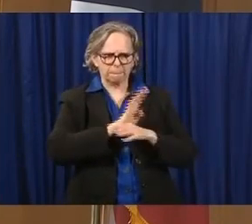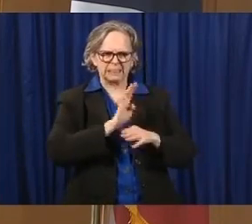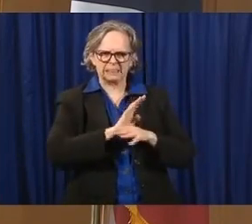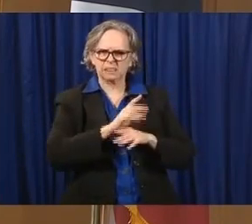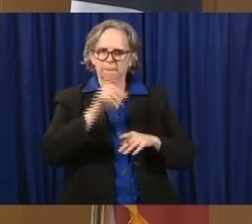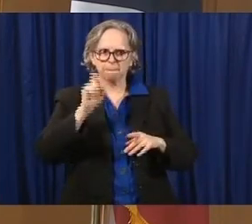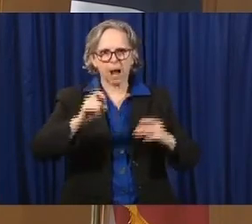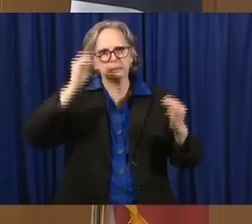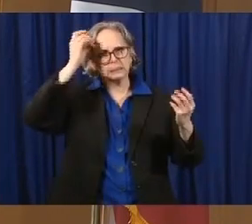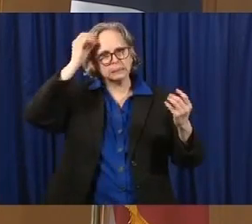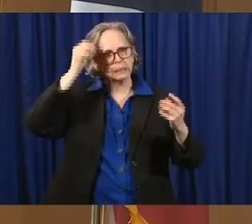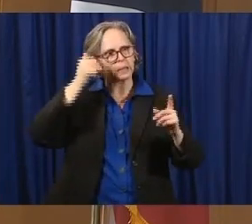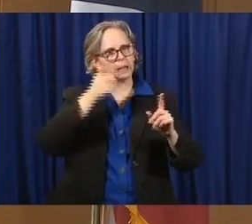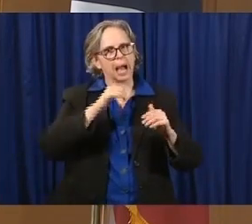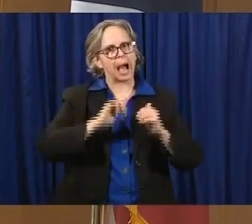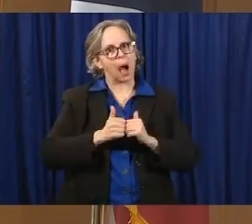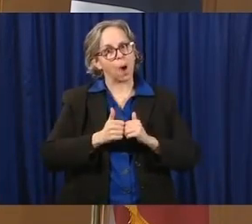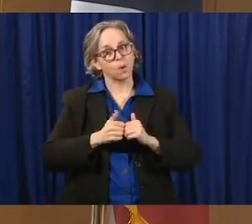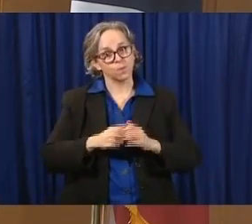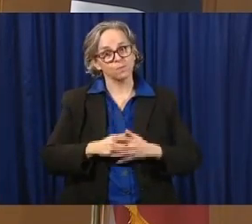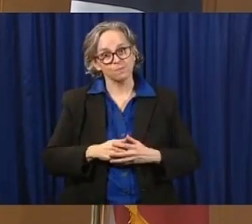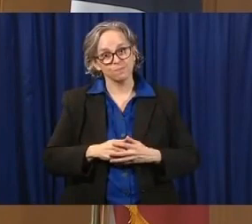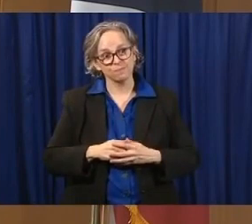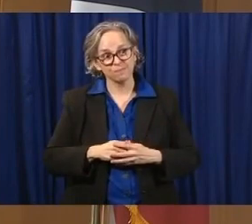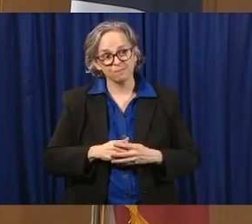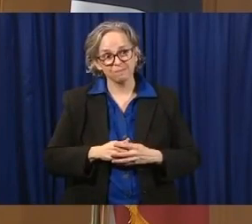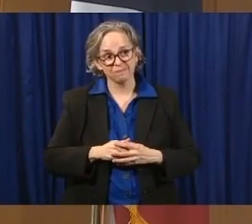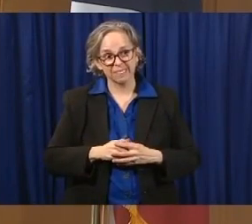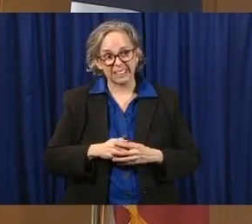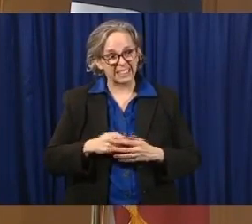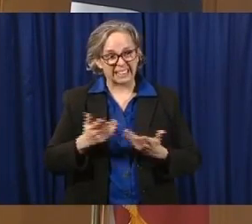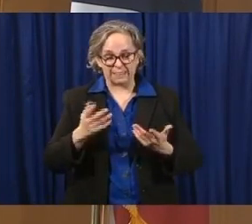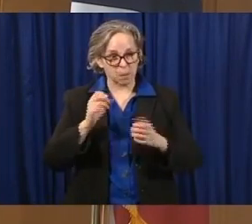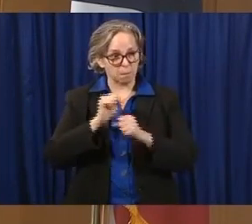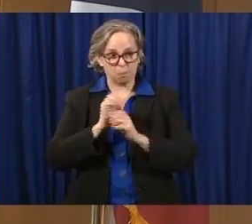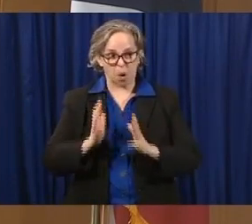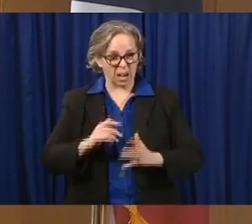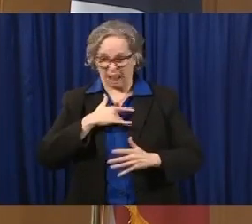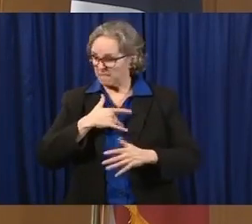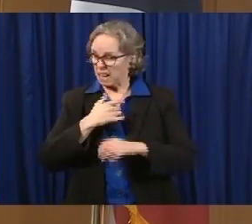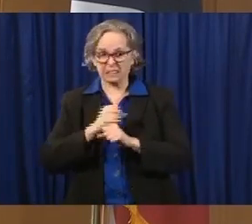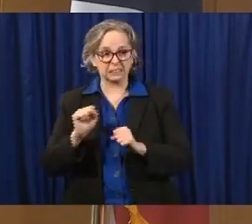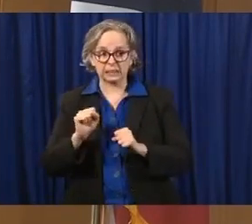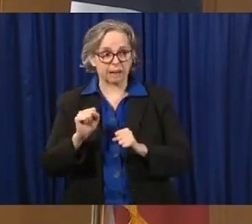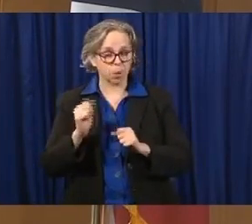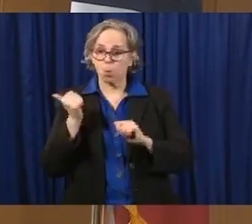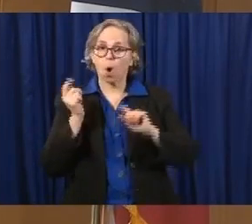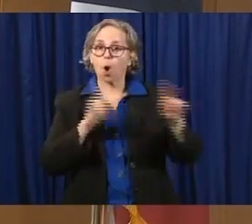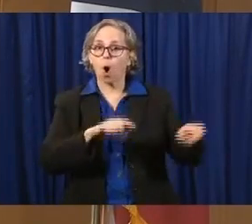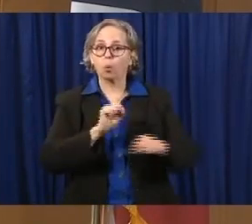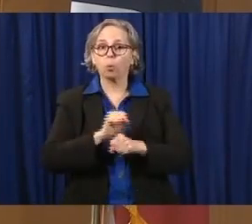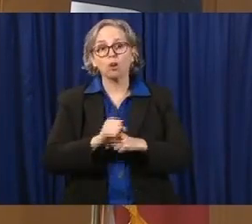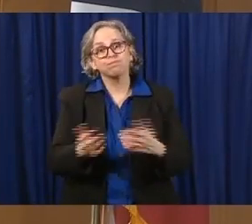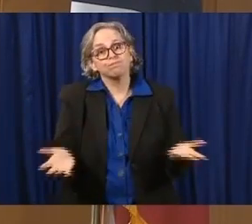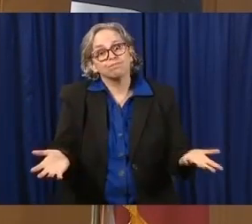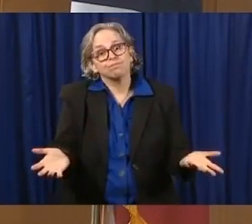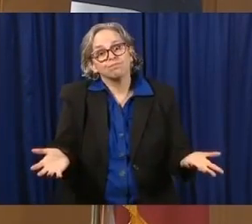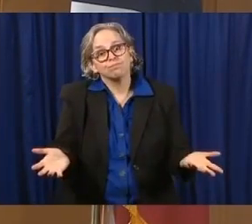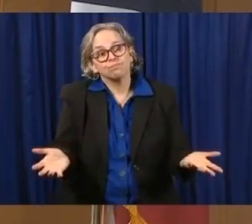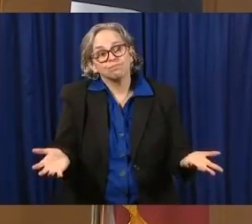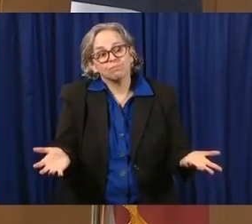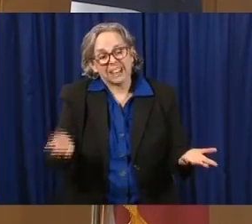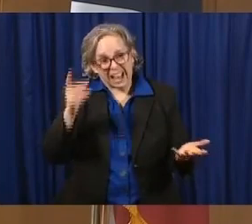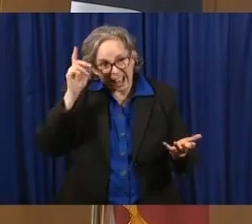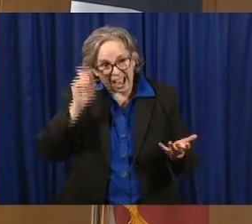if employees don't feel safe, you know, they won't want to come to work either. And so everyone's got to feel safe, and we've got to work